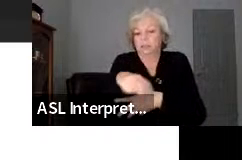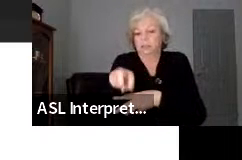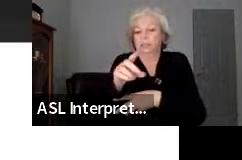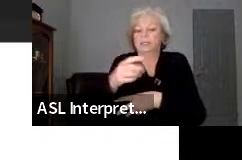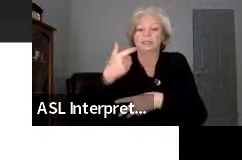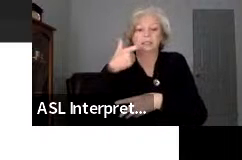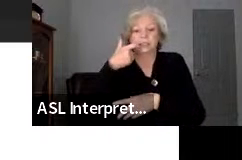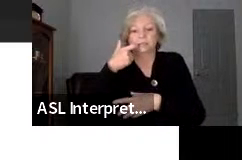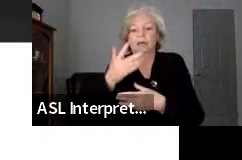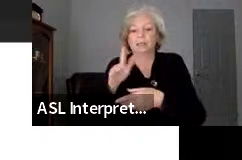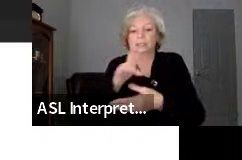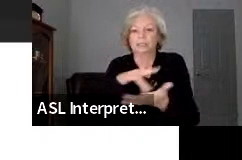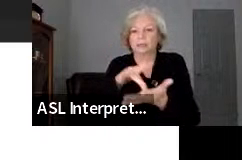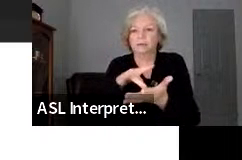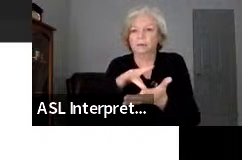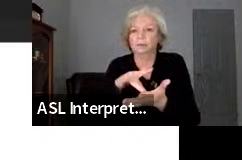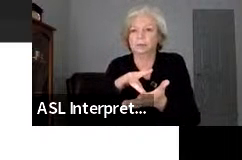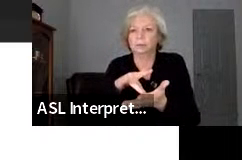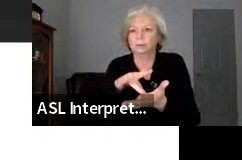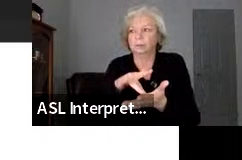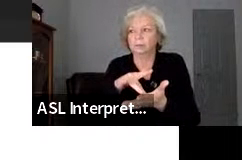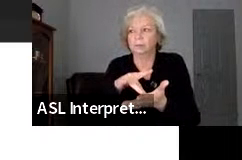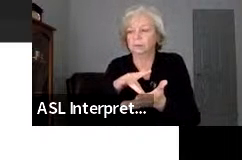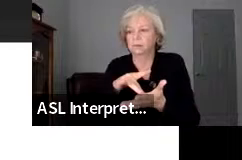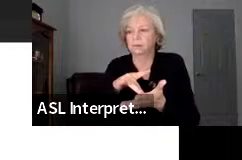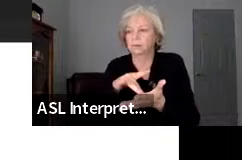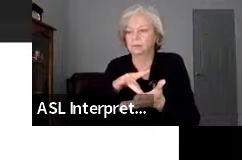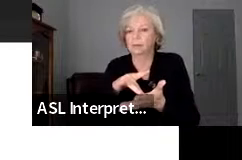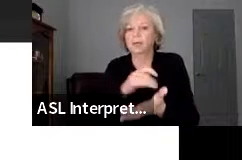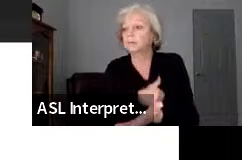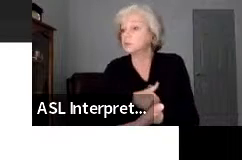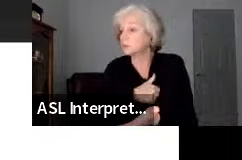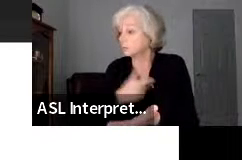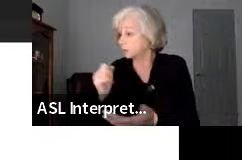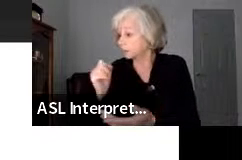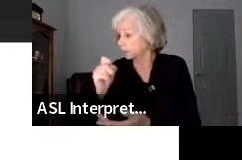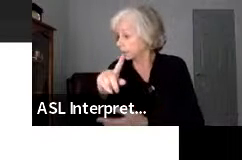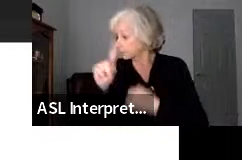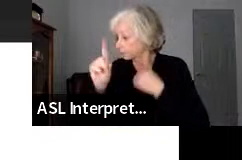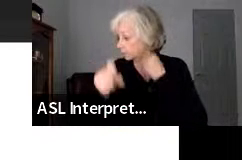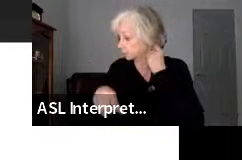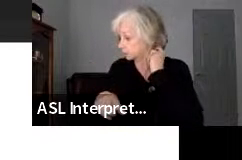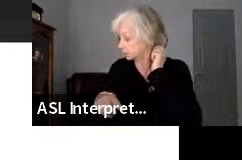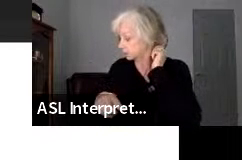through and triage. I'm sorry, was someone asking a question?